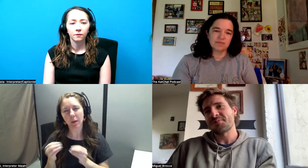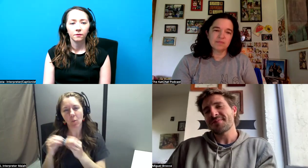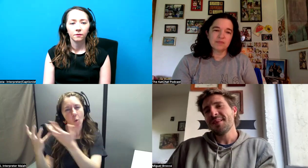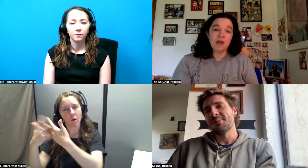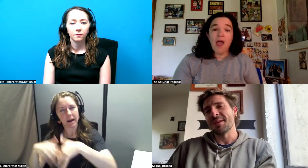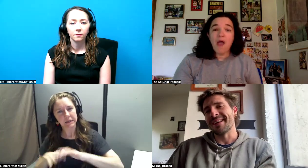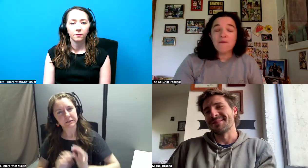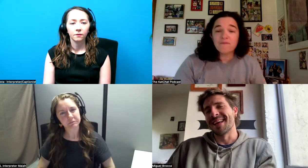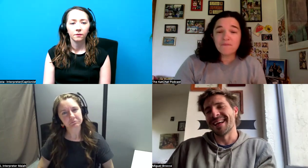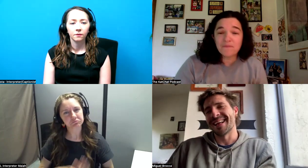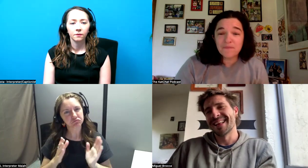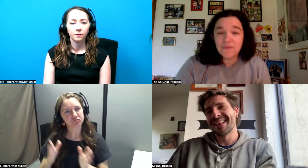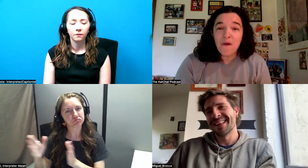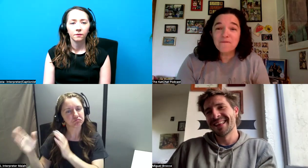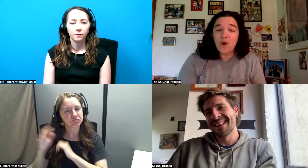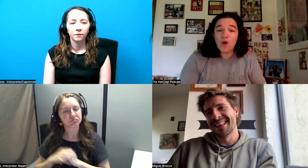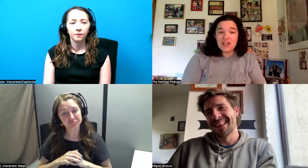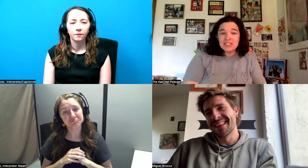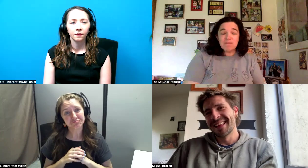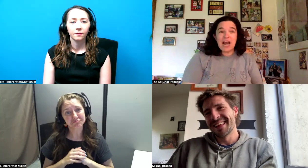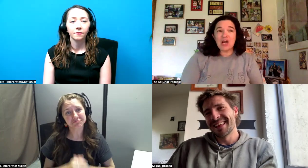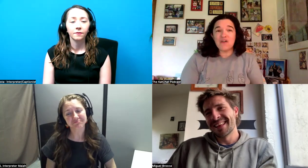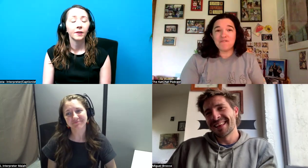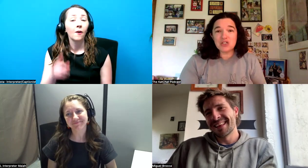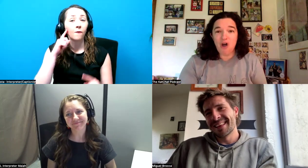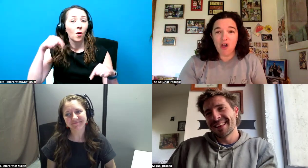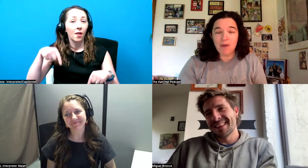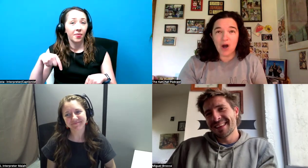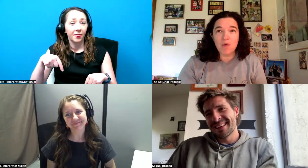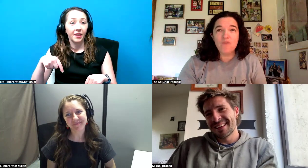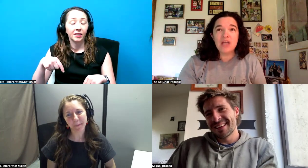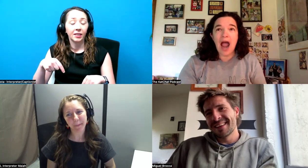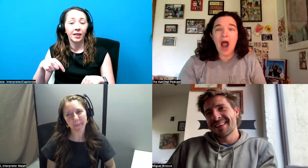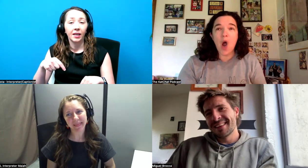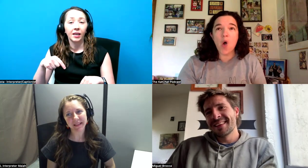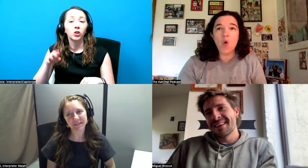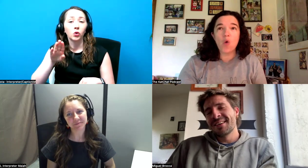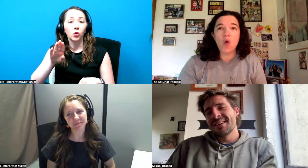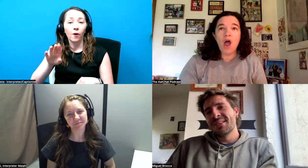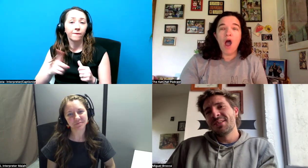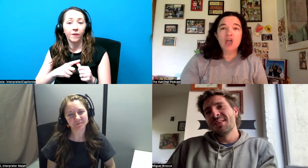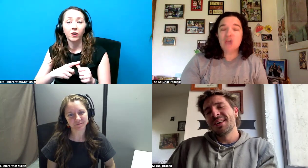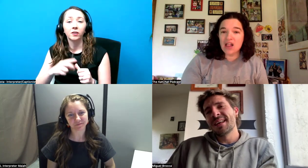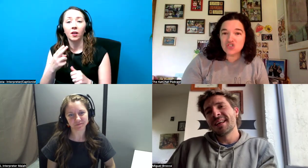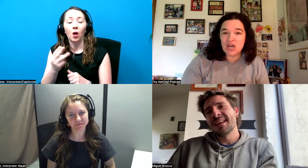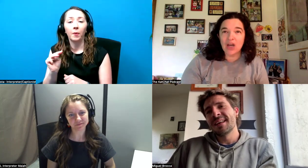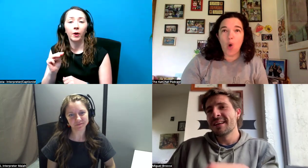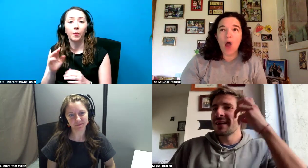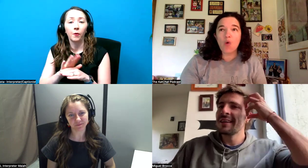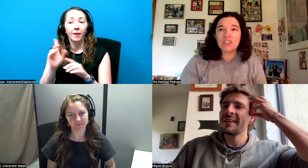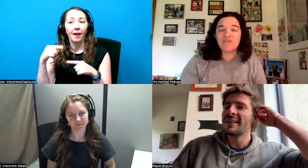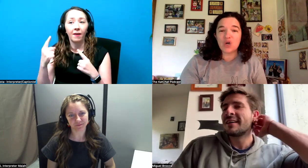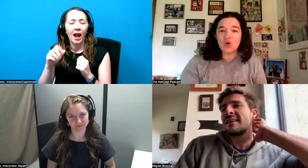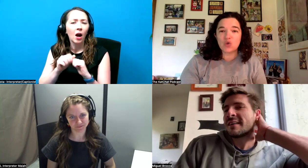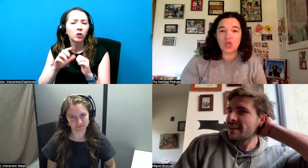know? But yeah. For this being the first Hallmark movie, how challenging or